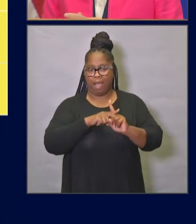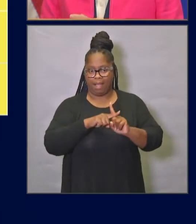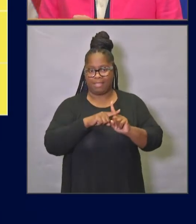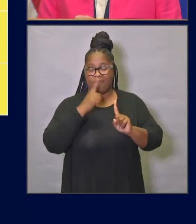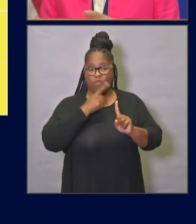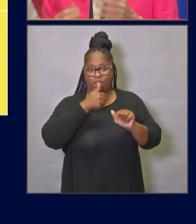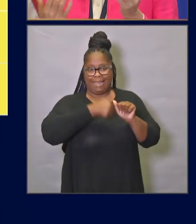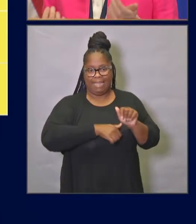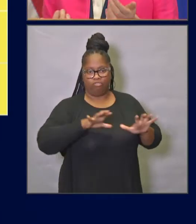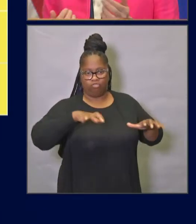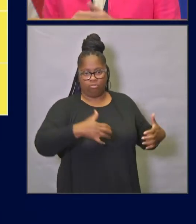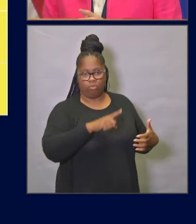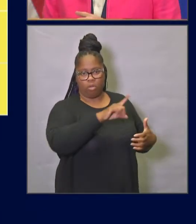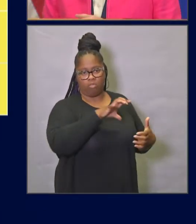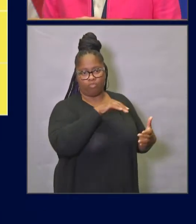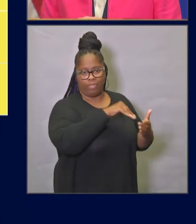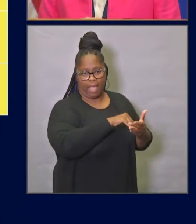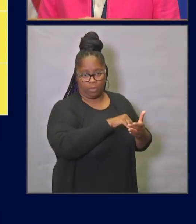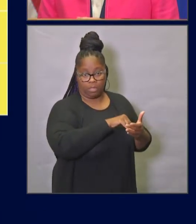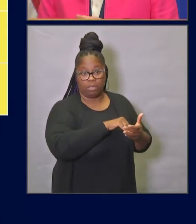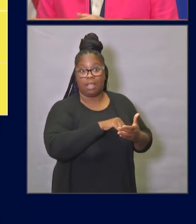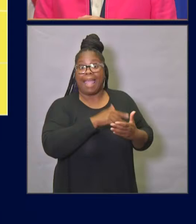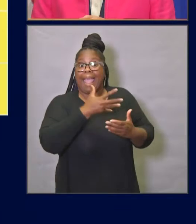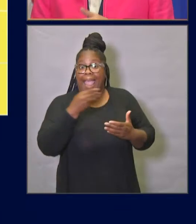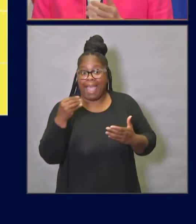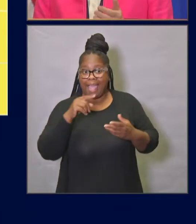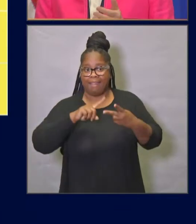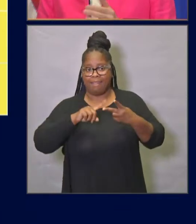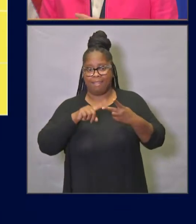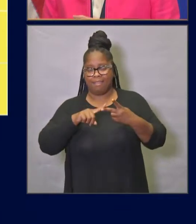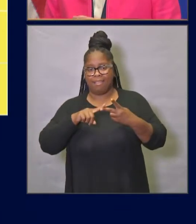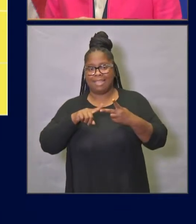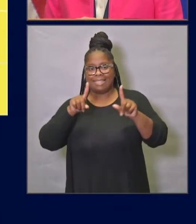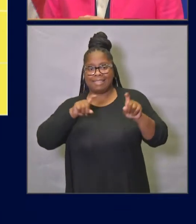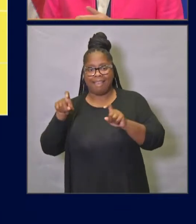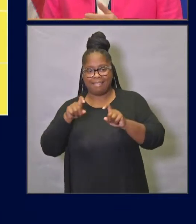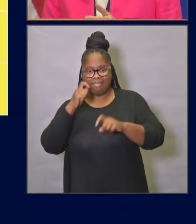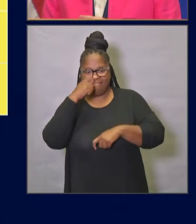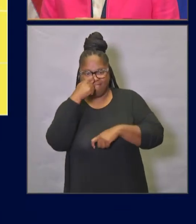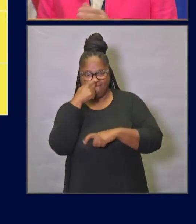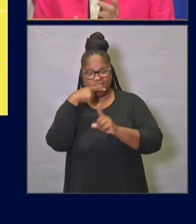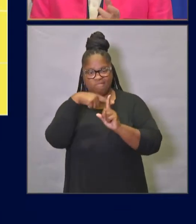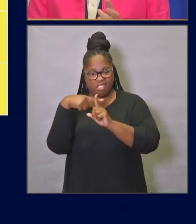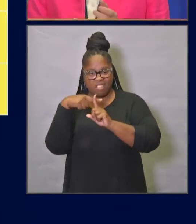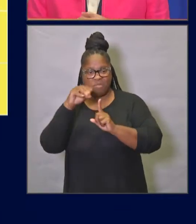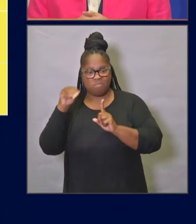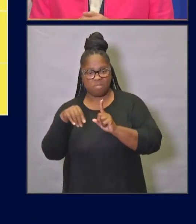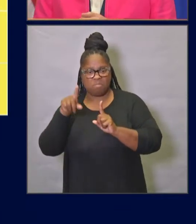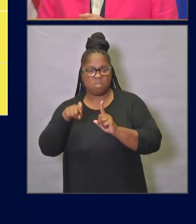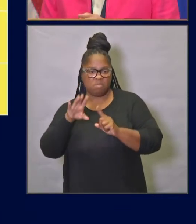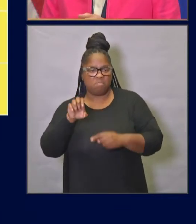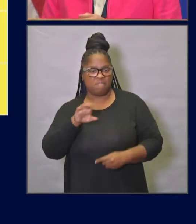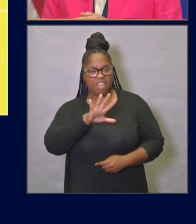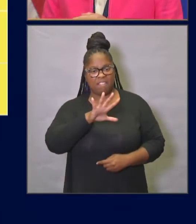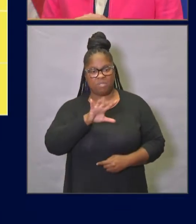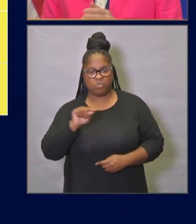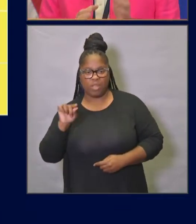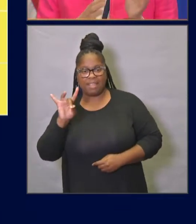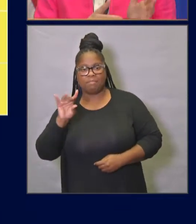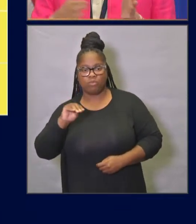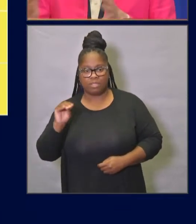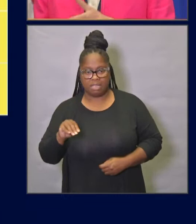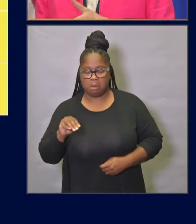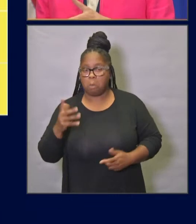people, and your positivity rate for tests needs to be between 5 and